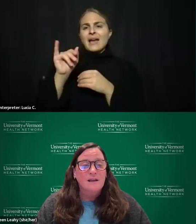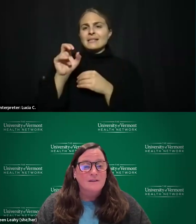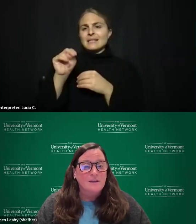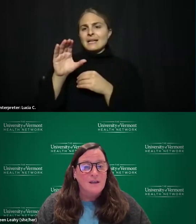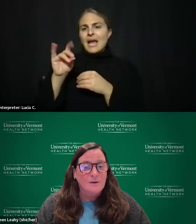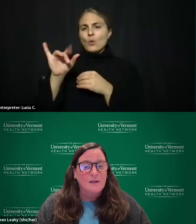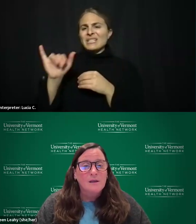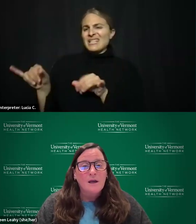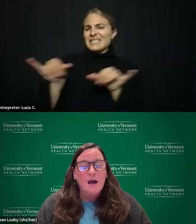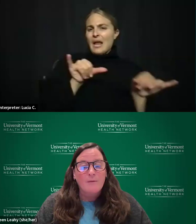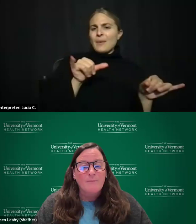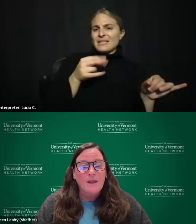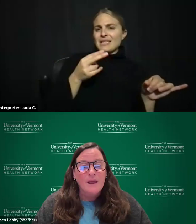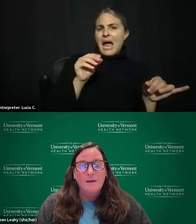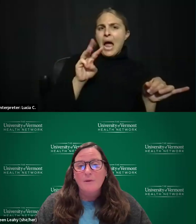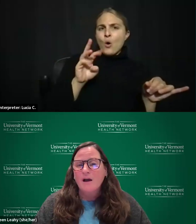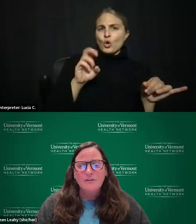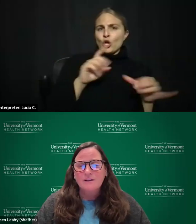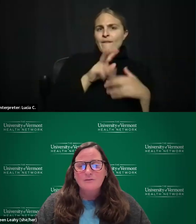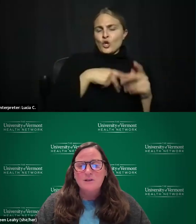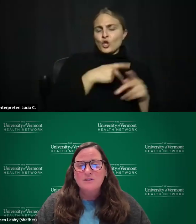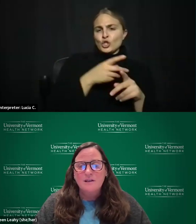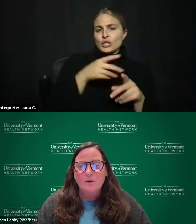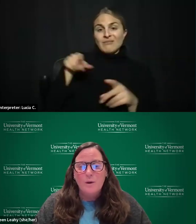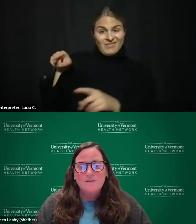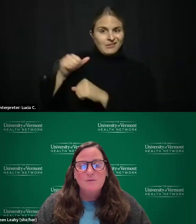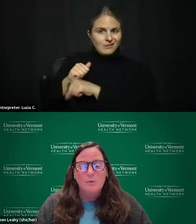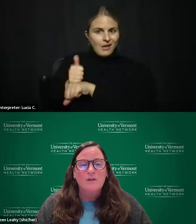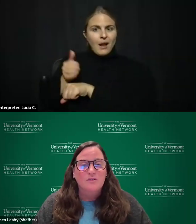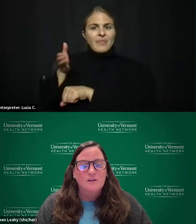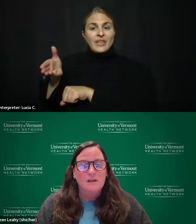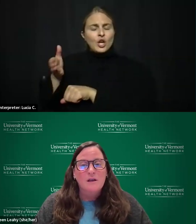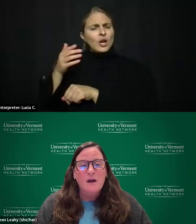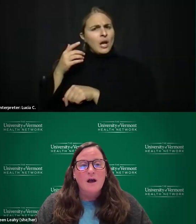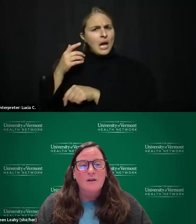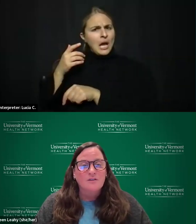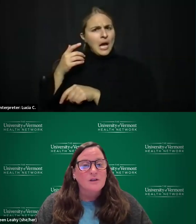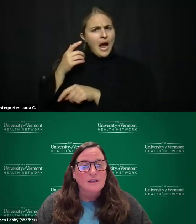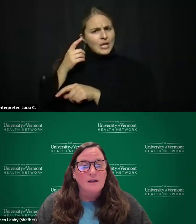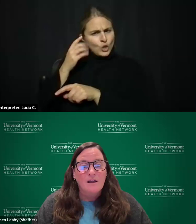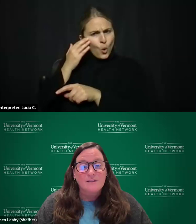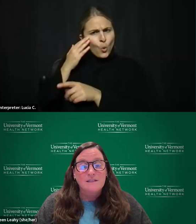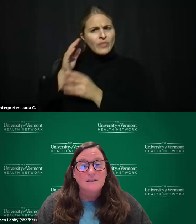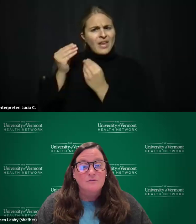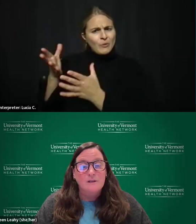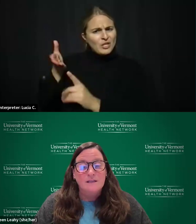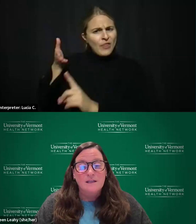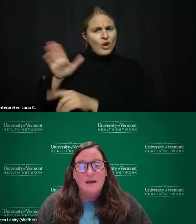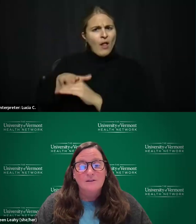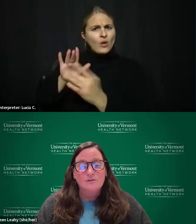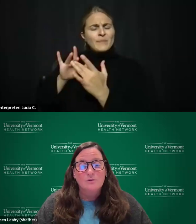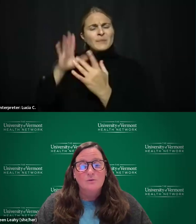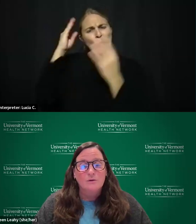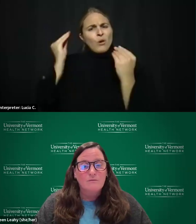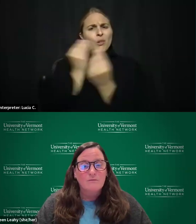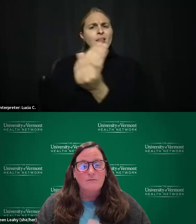equivalent in Addison County. And I'm confident information's on their website, but we can certainly circulate the details related